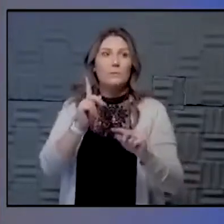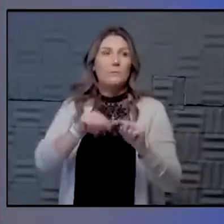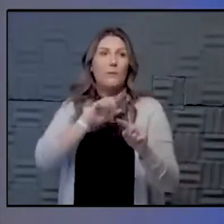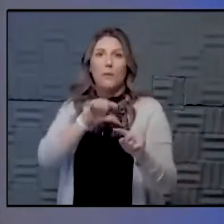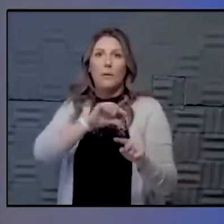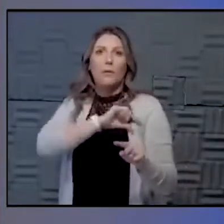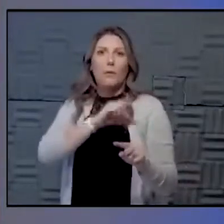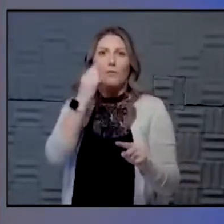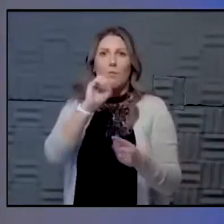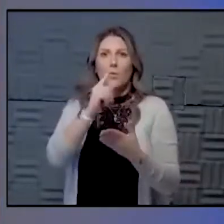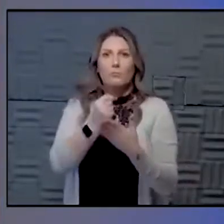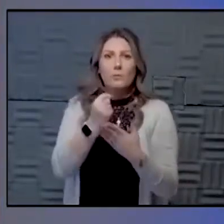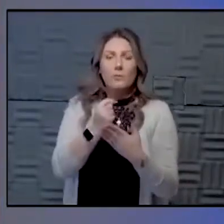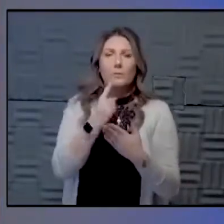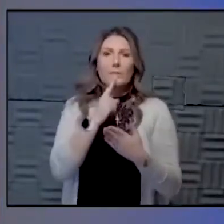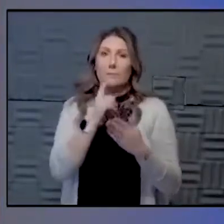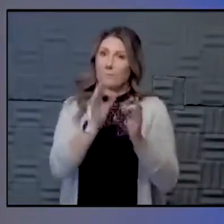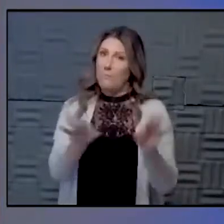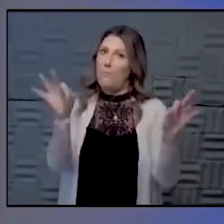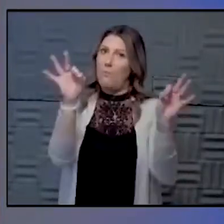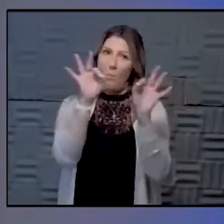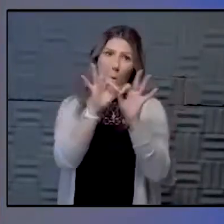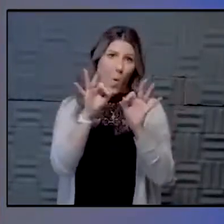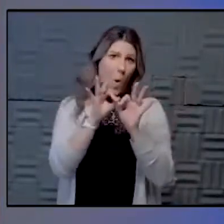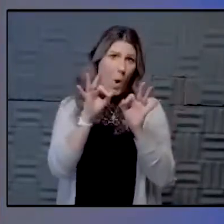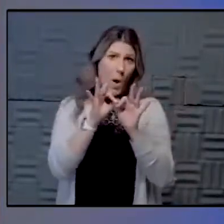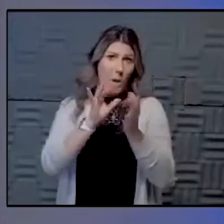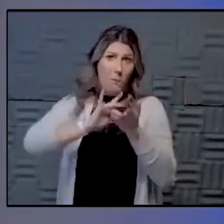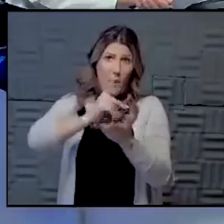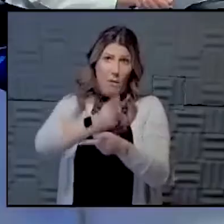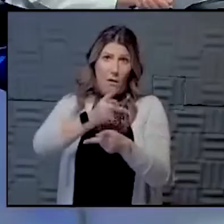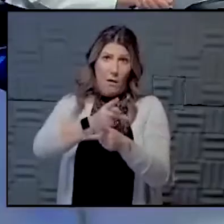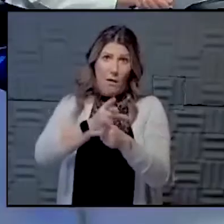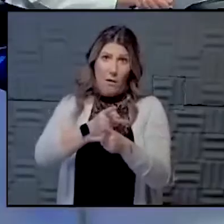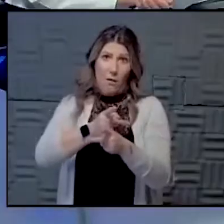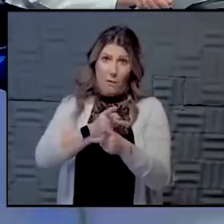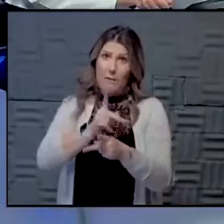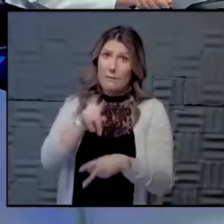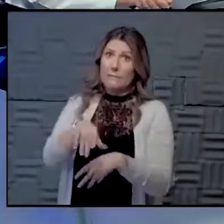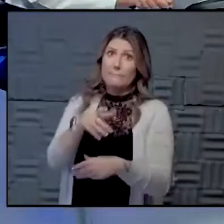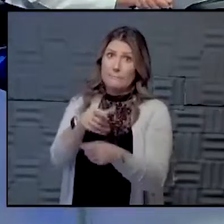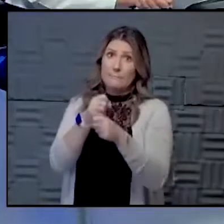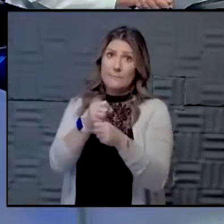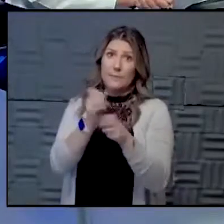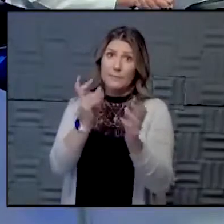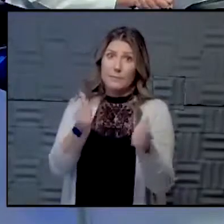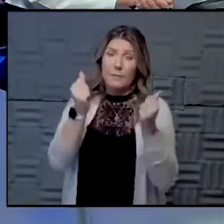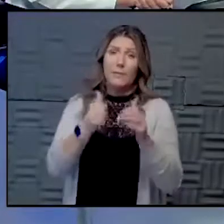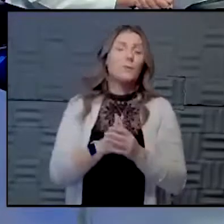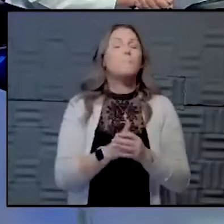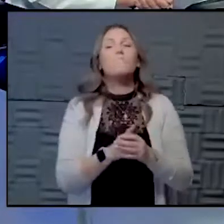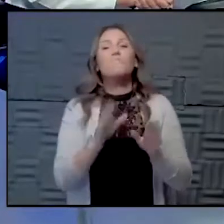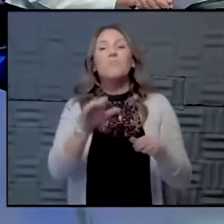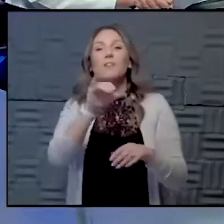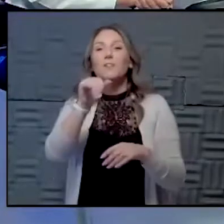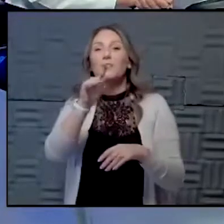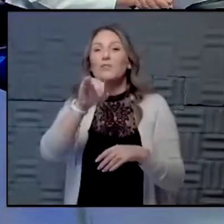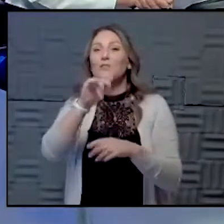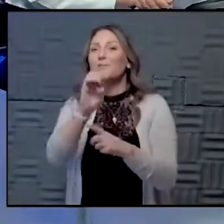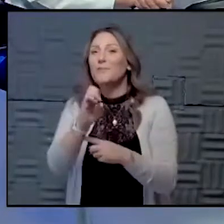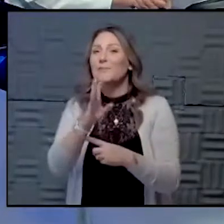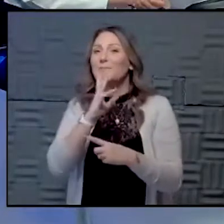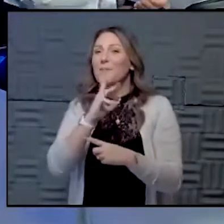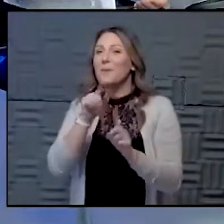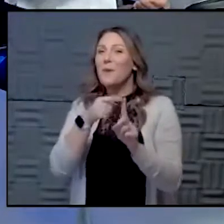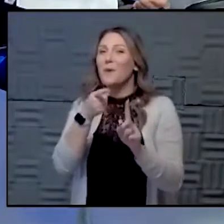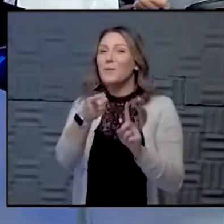these treatments anymore, so it's important people seek medical care immediately. So I think some of the people I work with, Joyce Funk, I'm talking about you, are probably